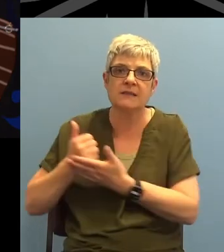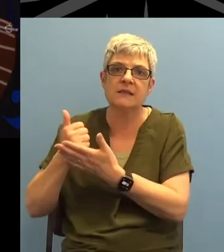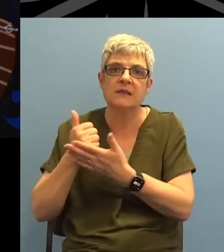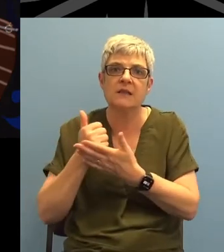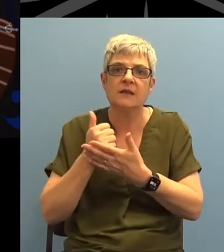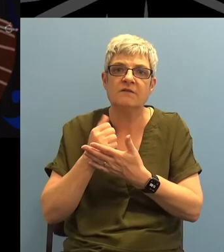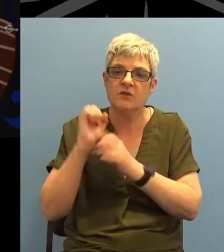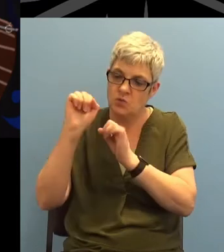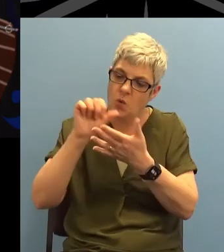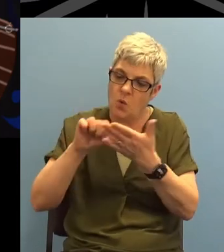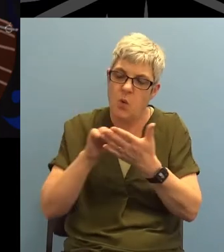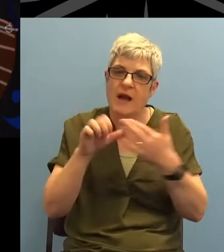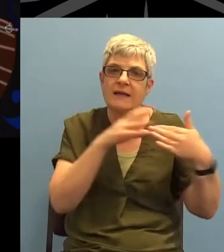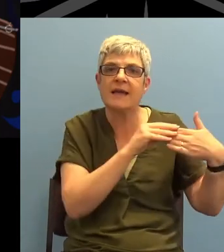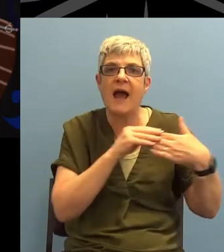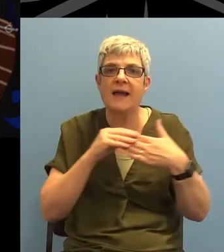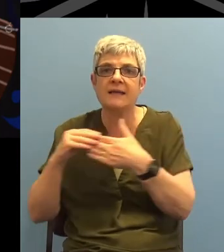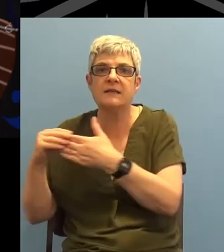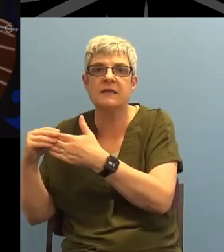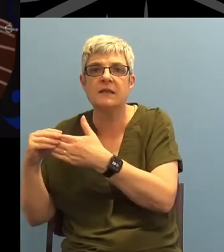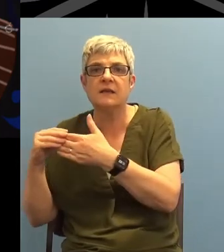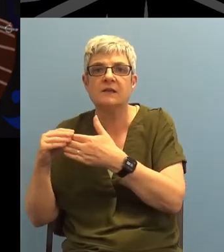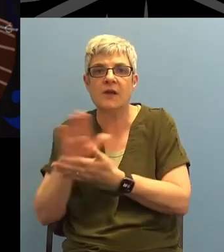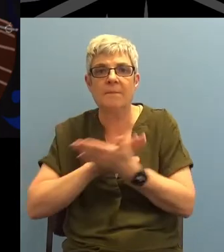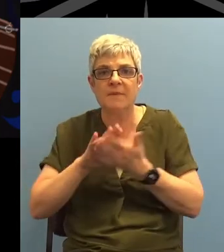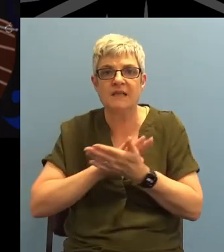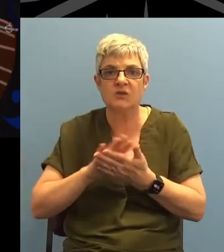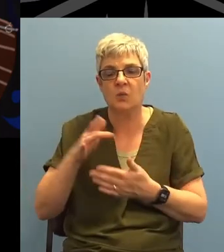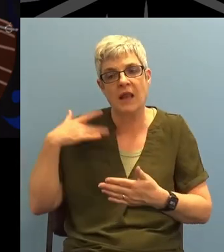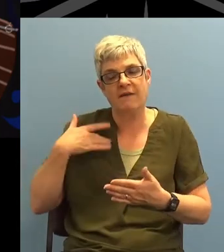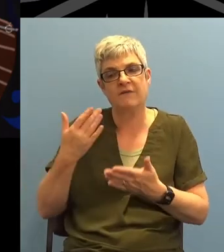word so that we might live to please you.